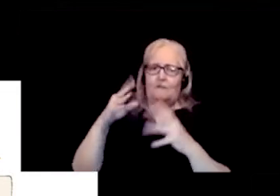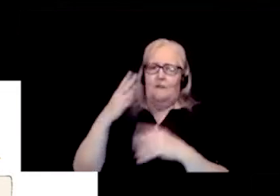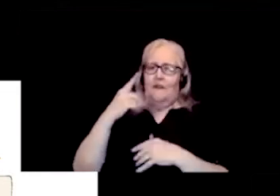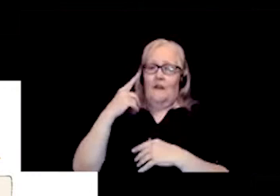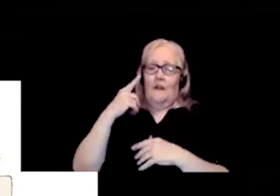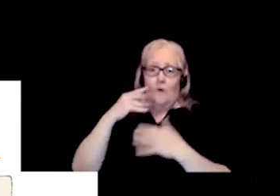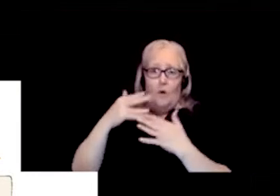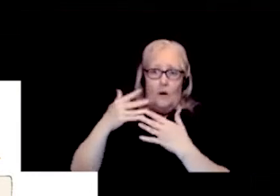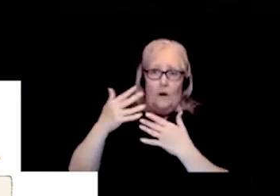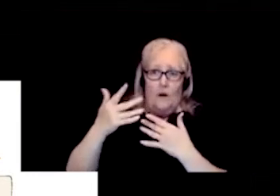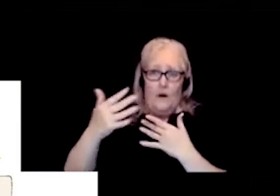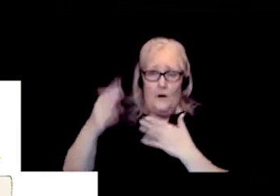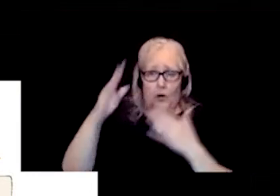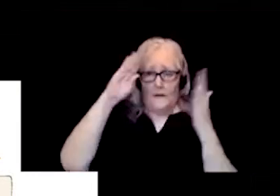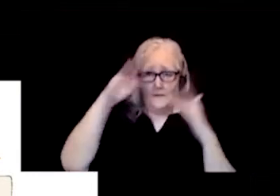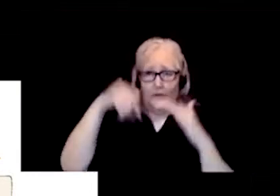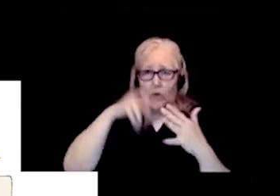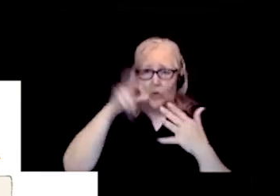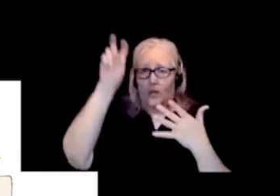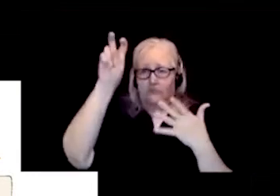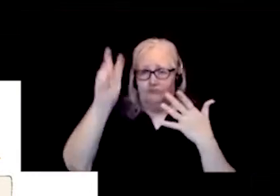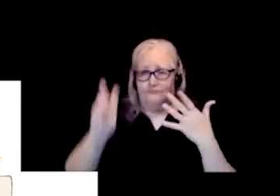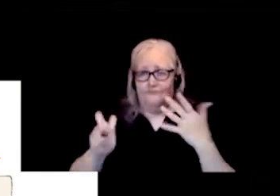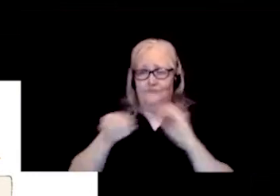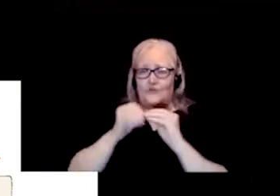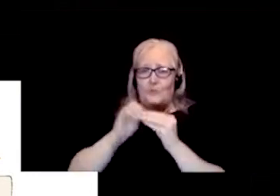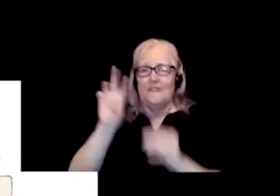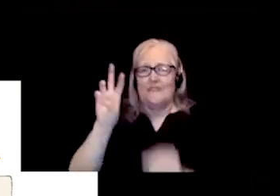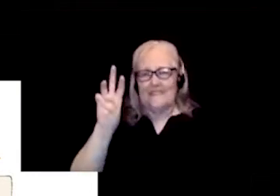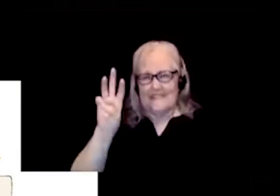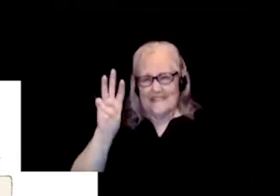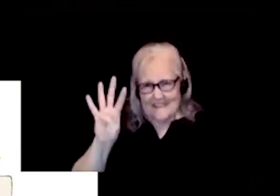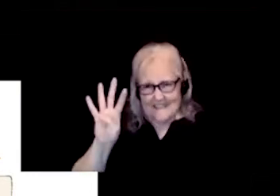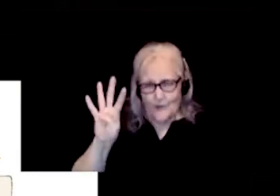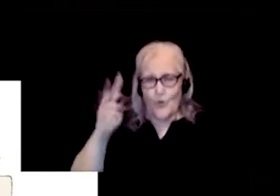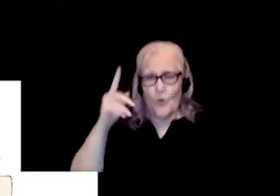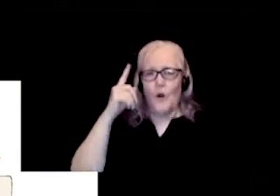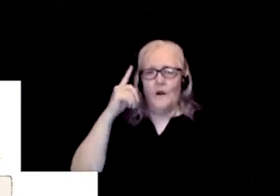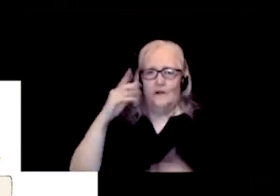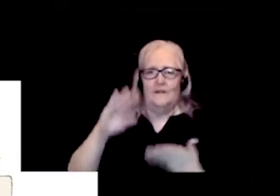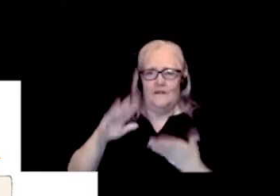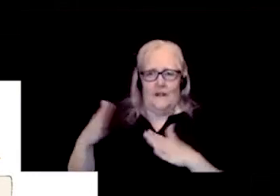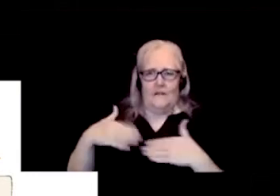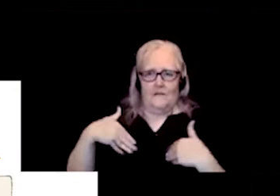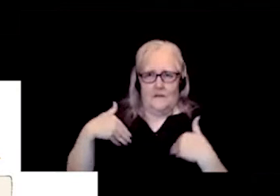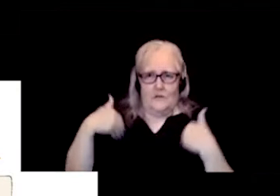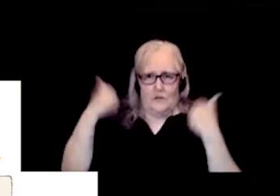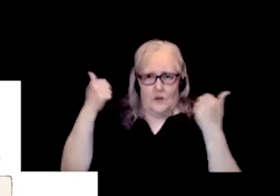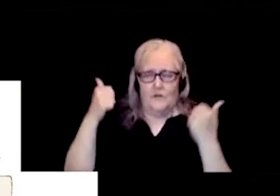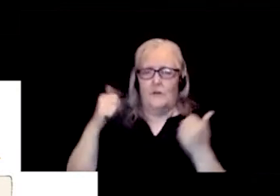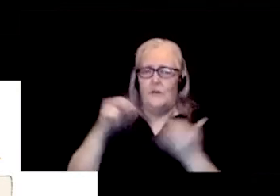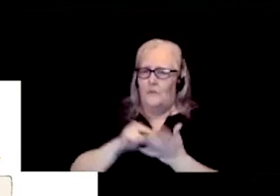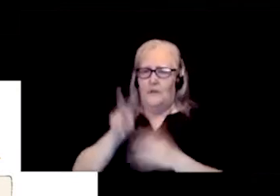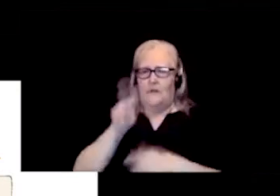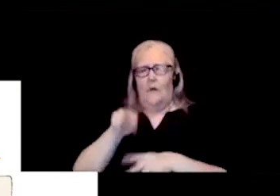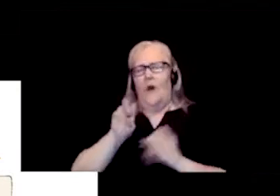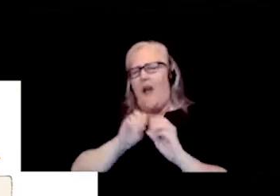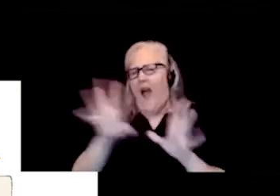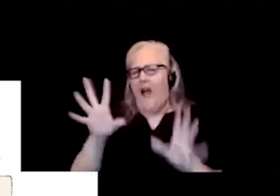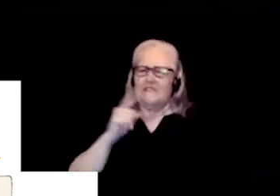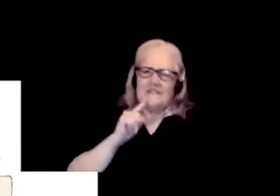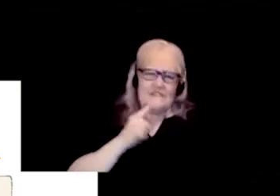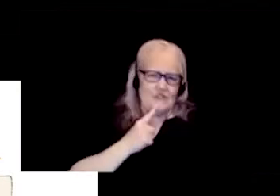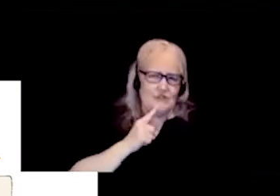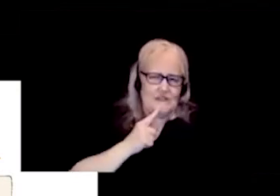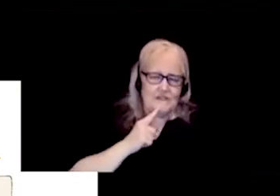drop to 64th among nations. This is extremely serious, right? All the while, we